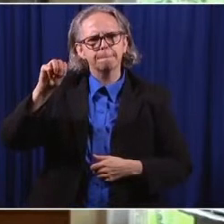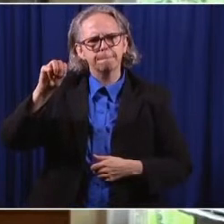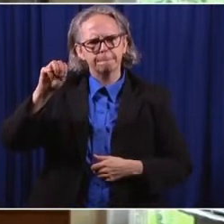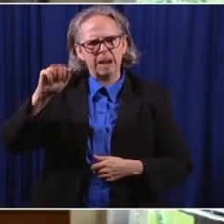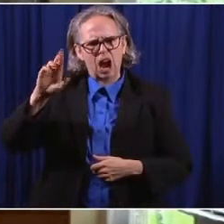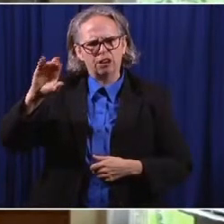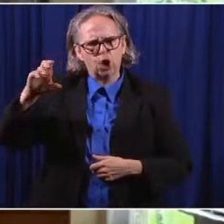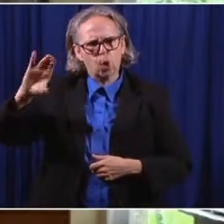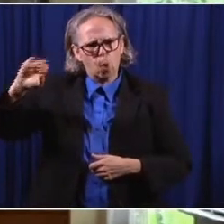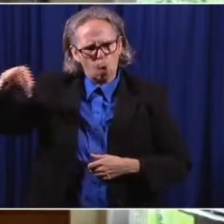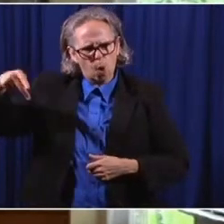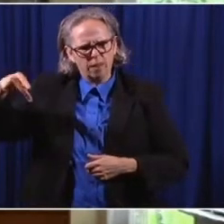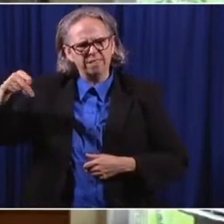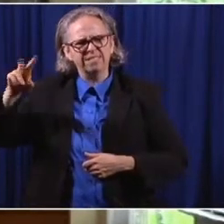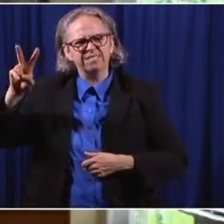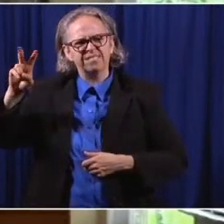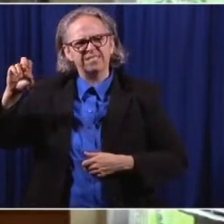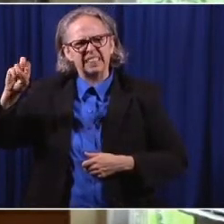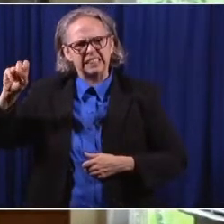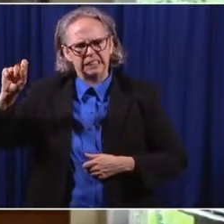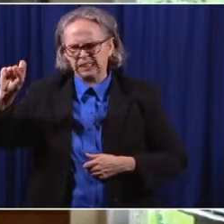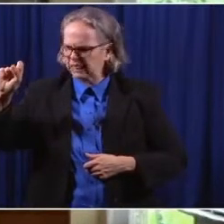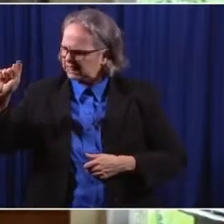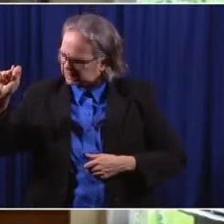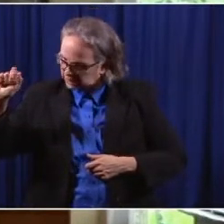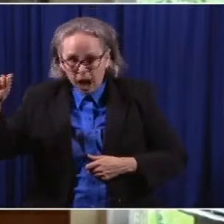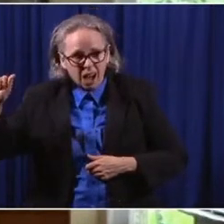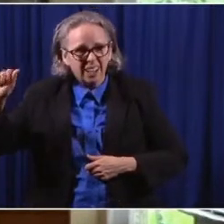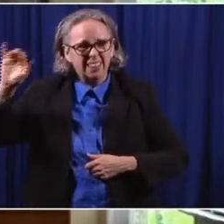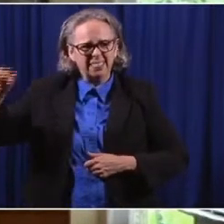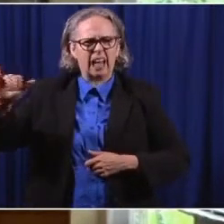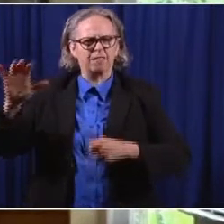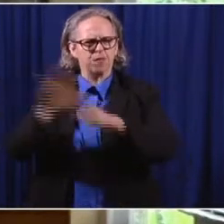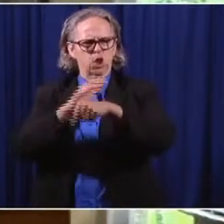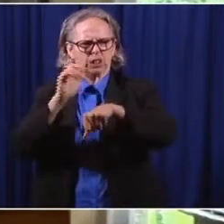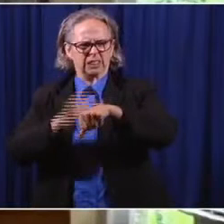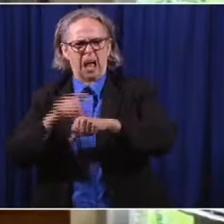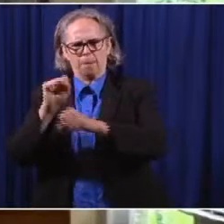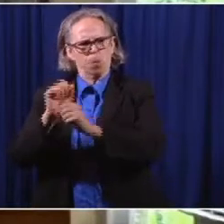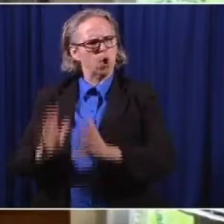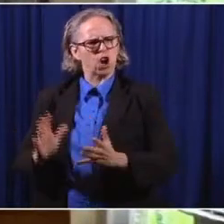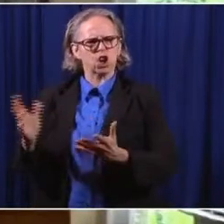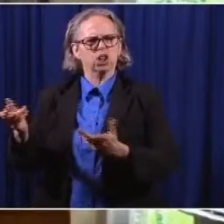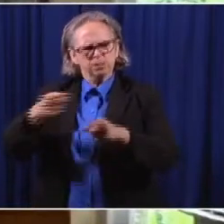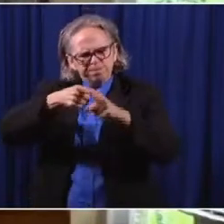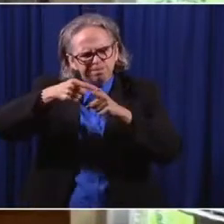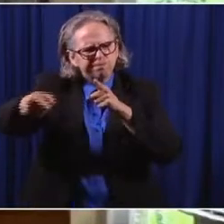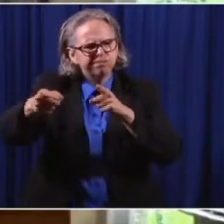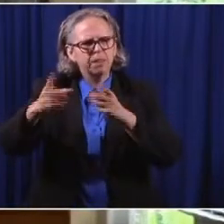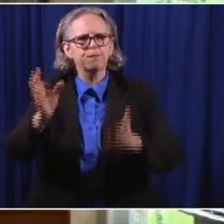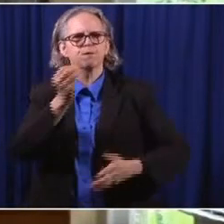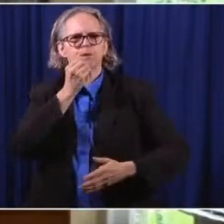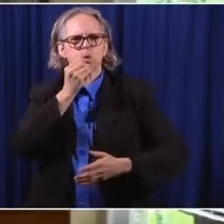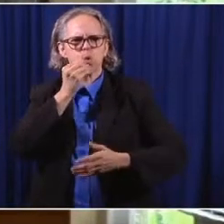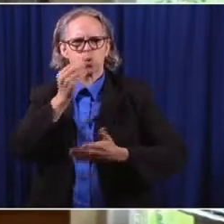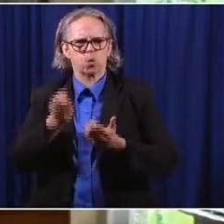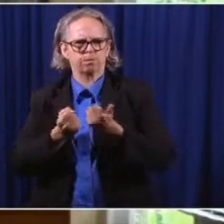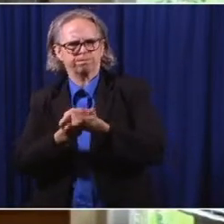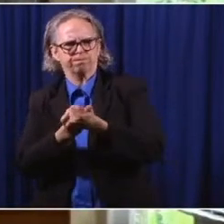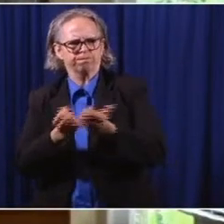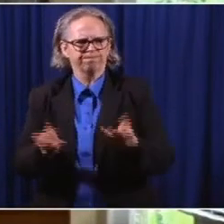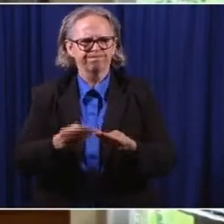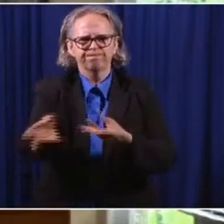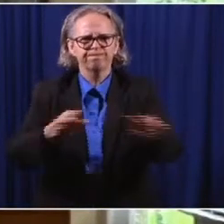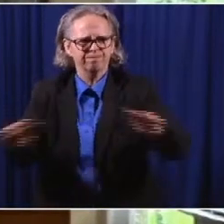to COVID-19's impact on our food security. Ohio is one of 4 states selected to participate in